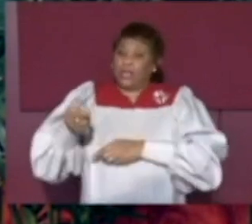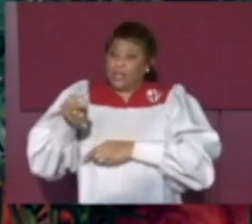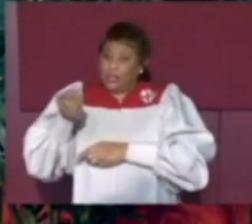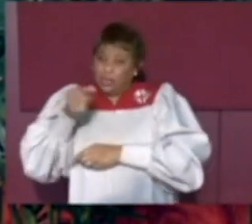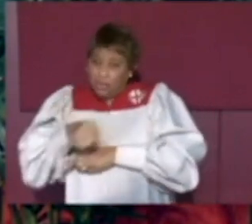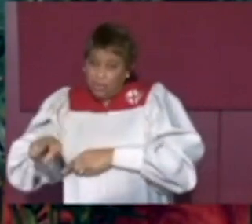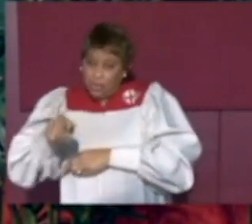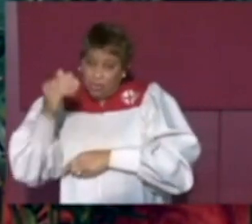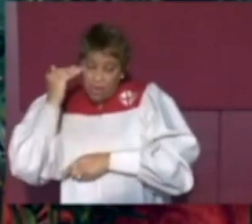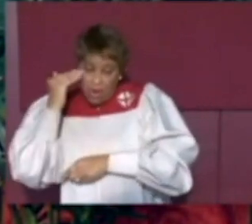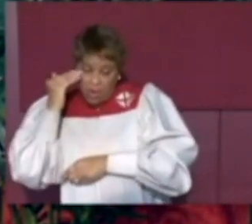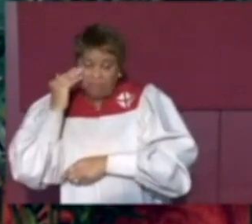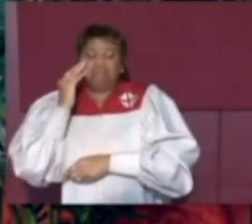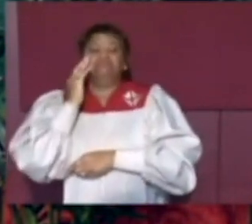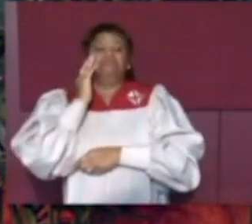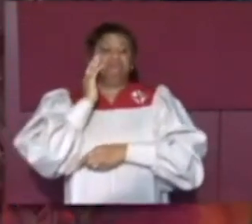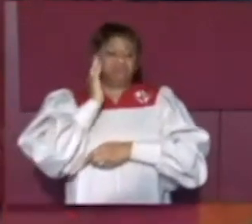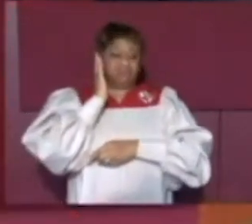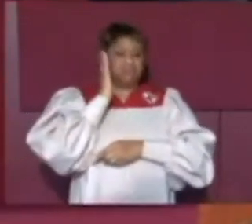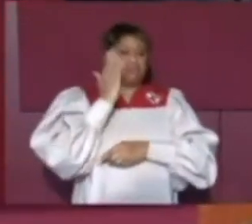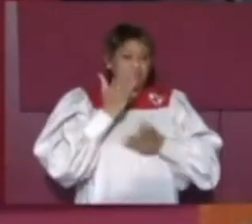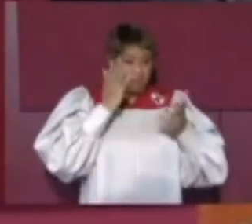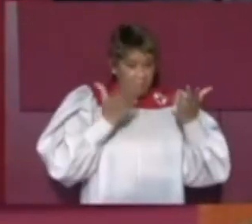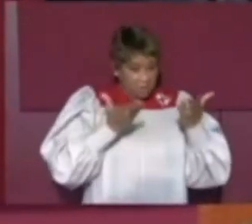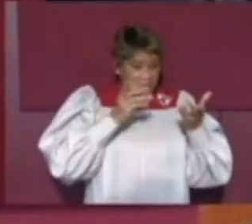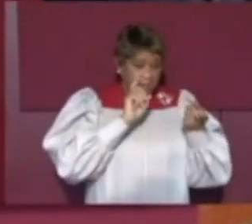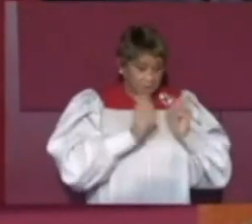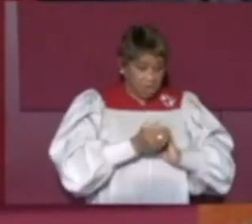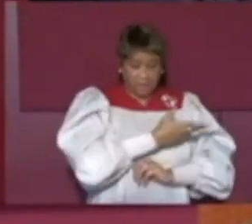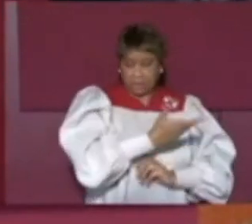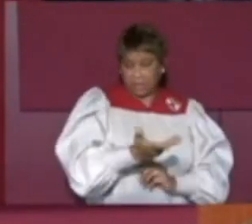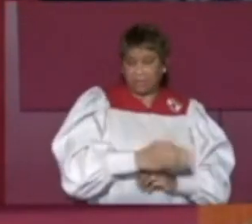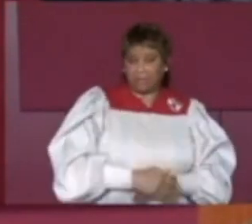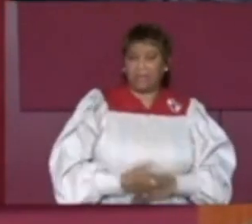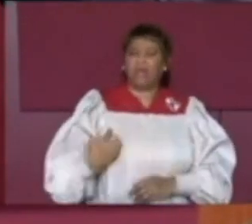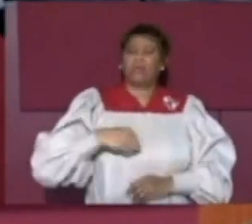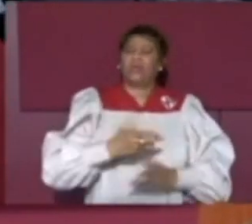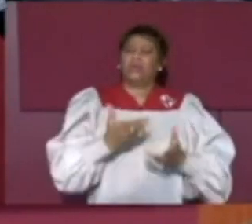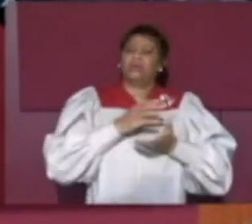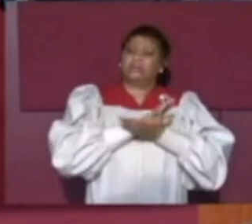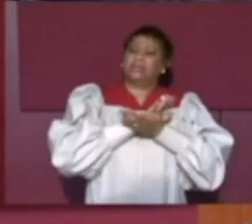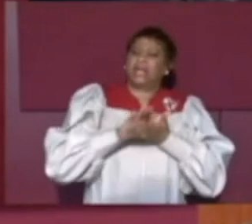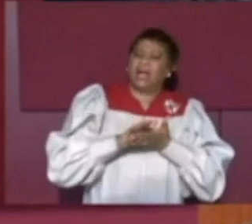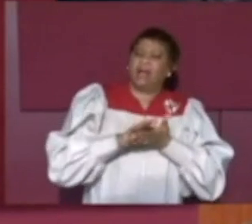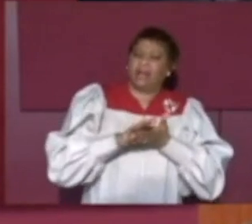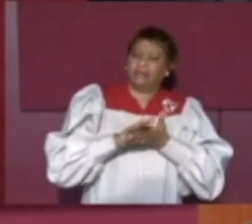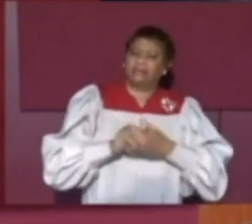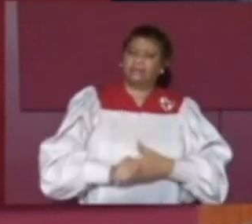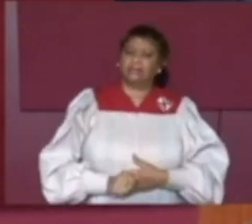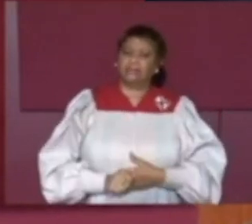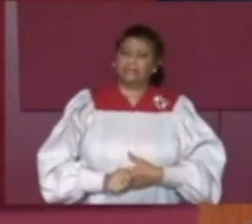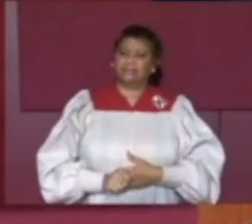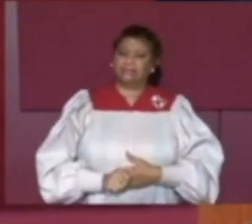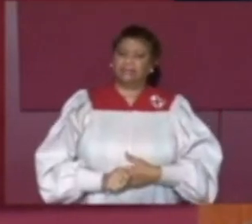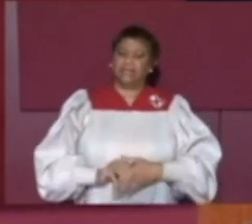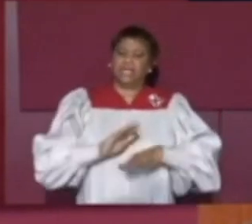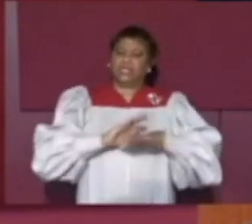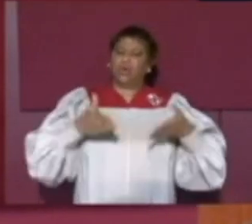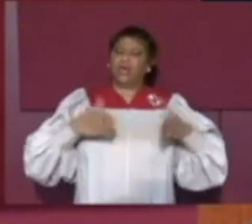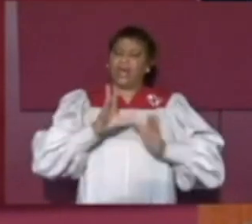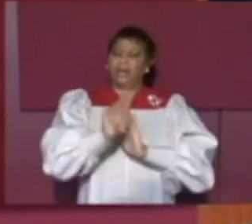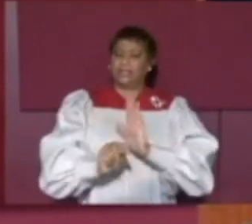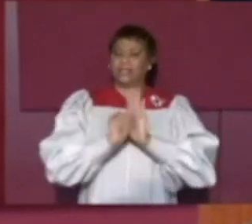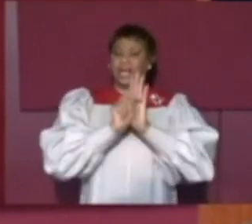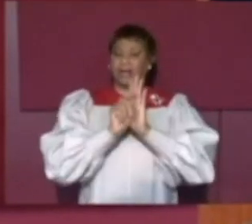them. So we want to be kind. Amen? And we can be kind. And don't let the times that